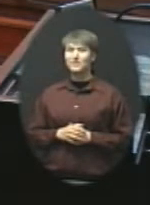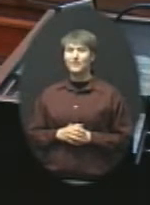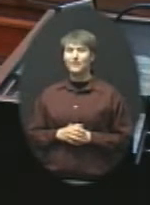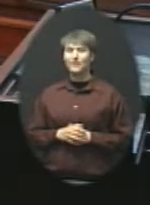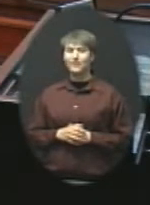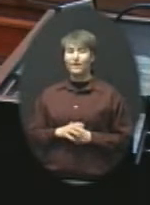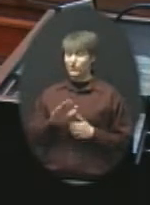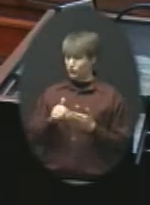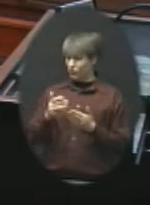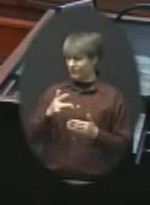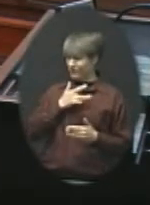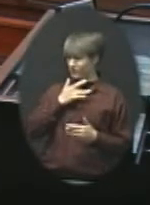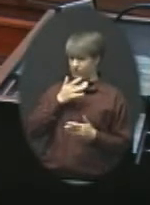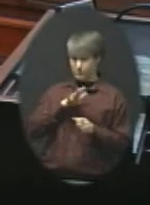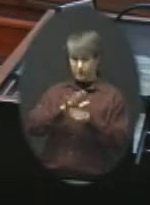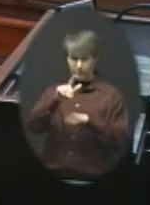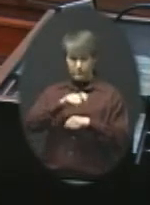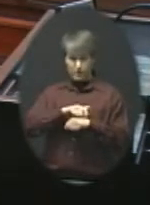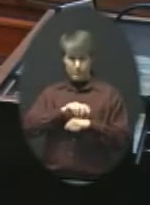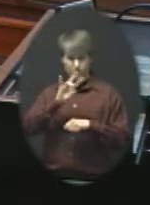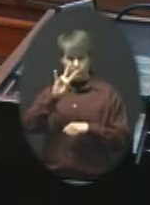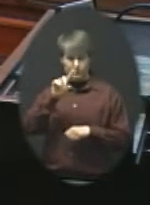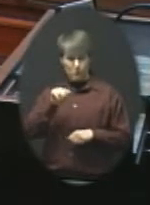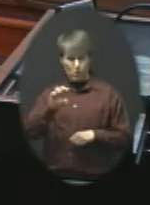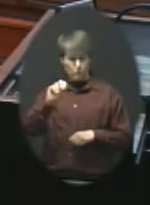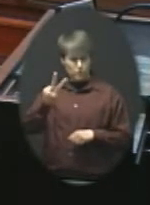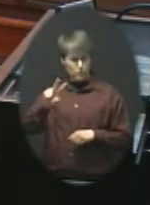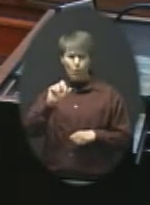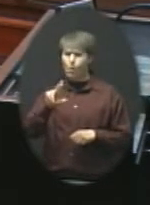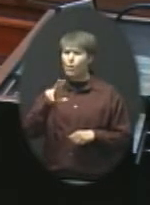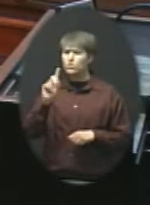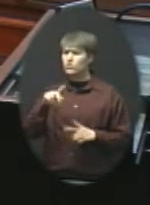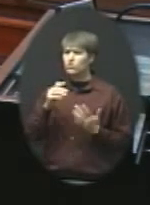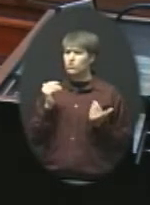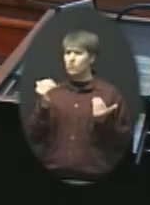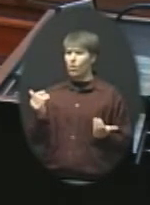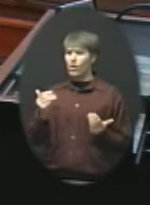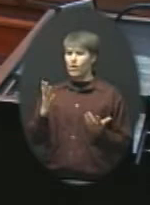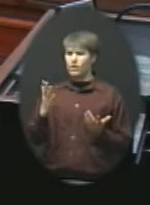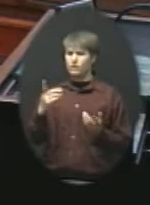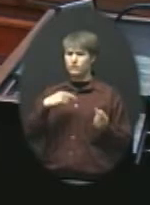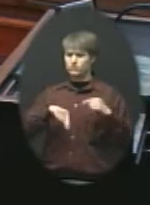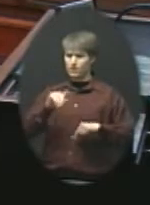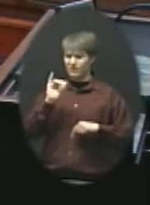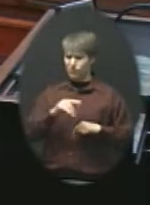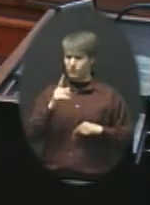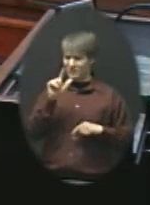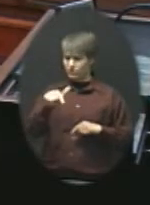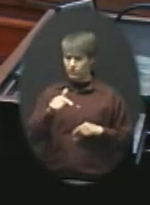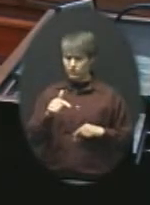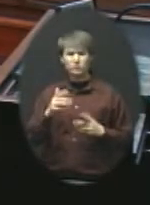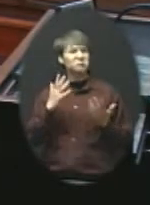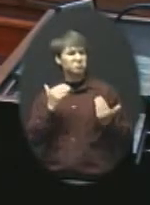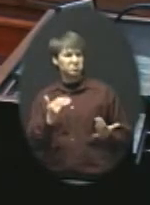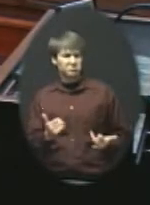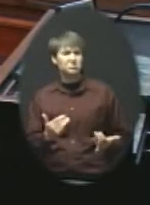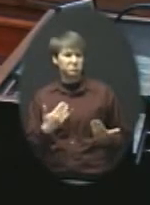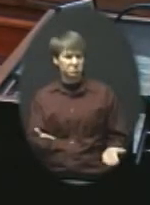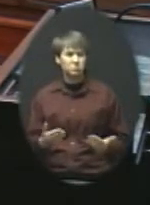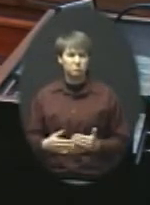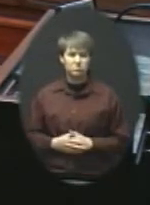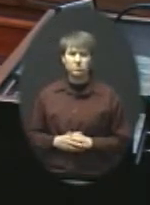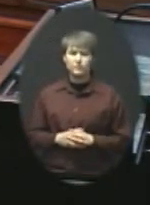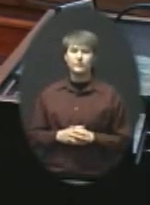Do y'all feel like we have time to do 7.02, or should I go ahead and come back to that one? Do it. Do it? All